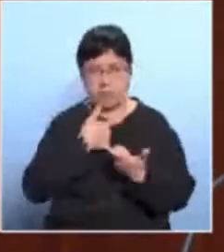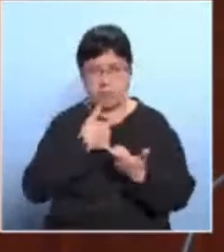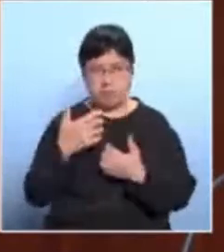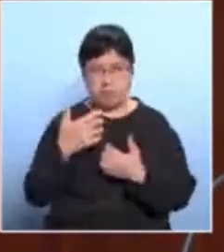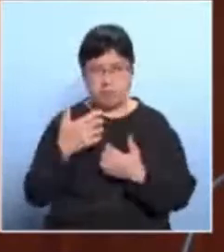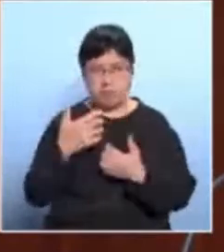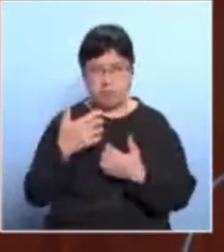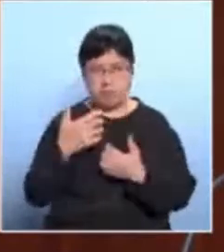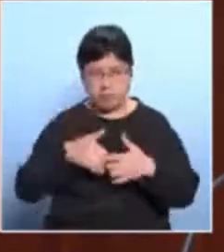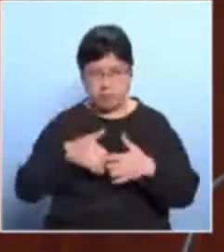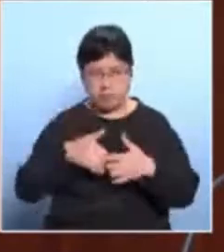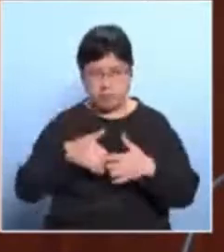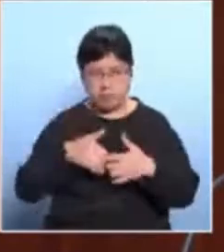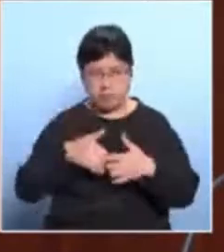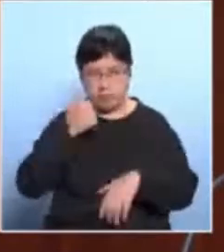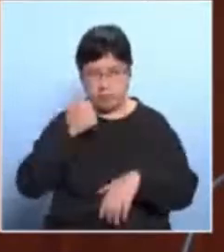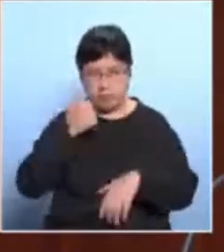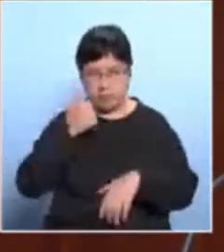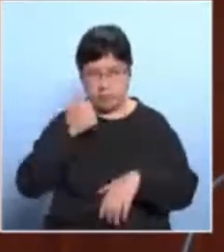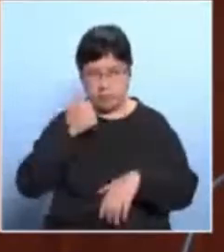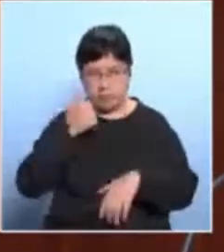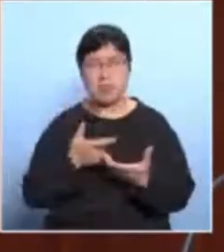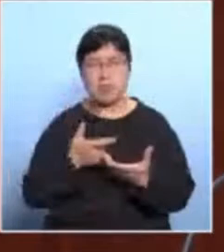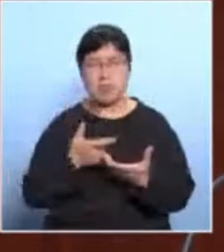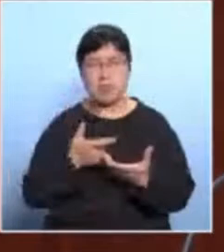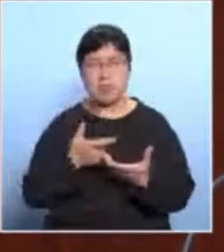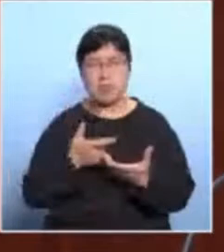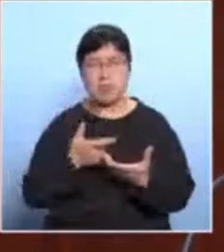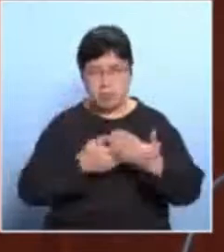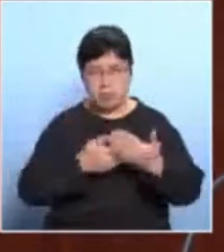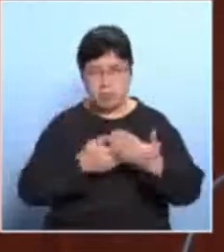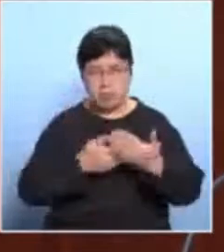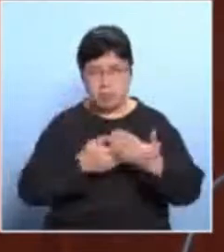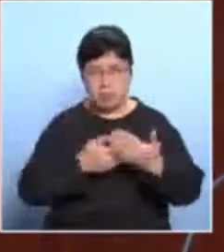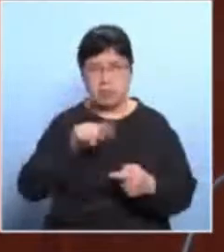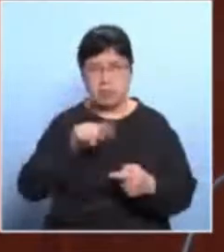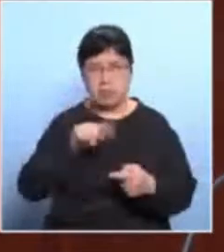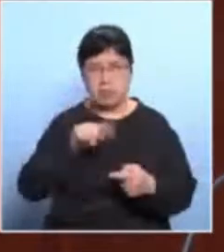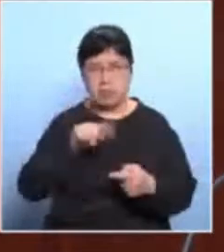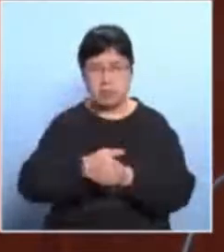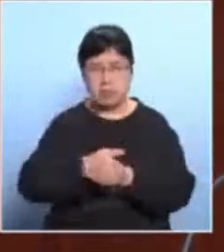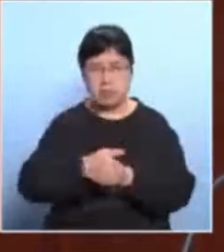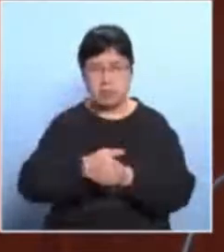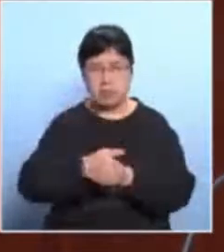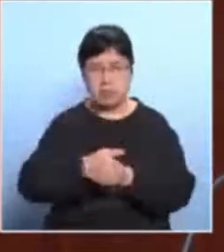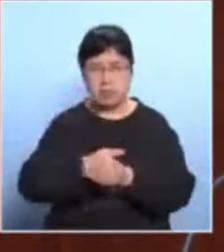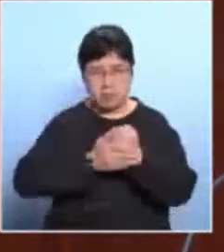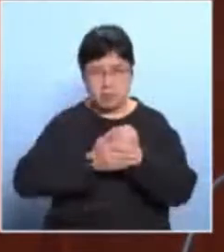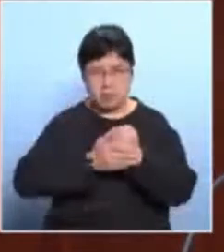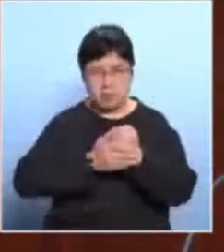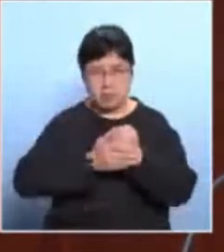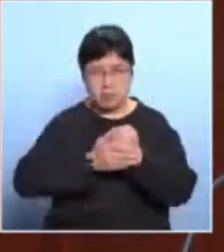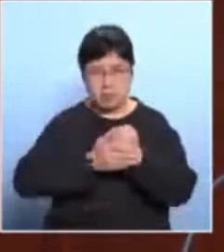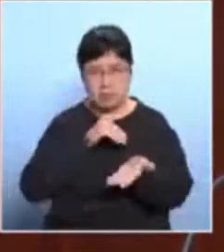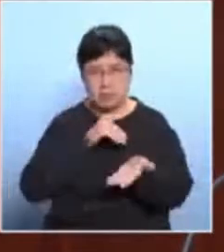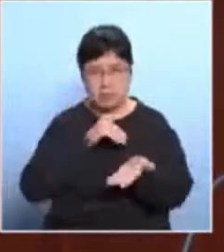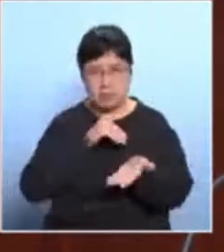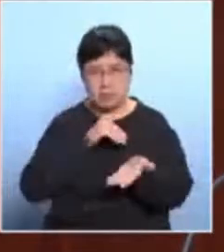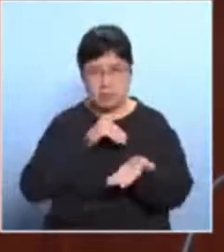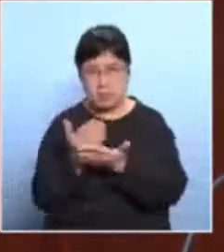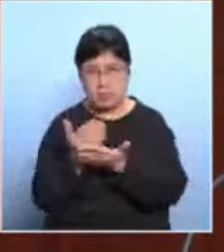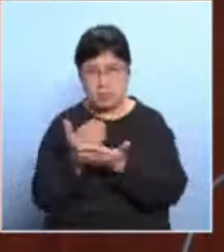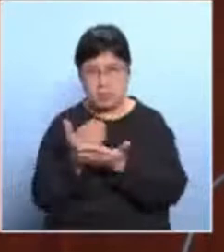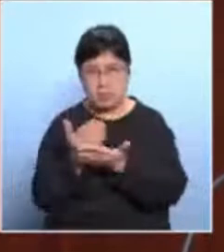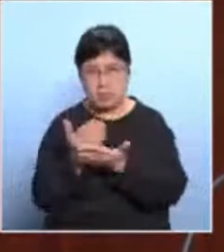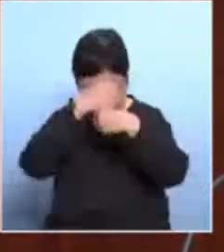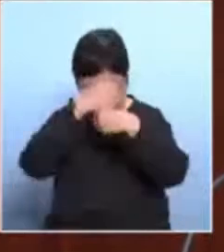for drugs and medical devices in the long run. 3. Establish the Greater Bay Area International Clinical Trial Institute. We